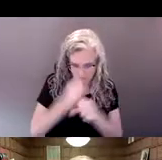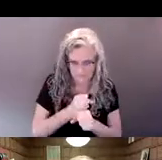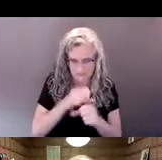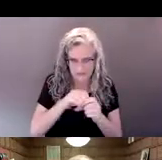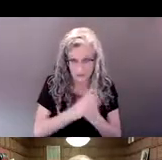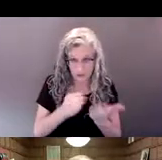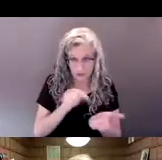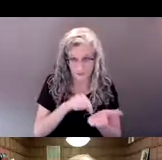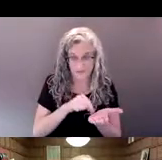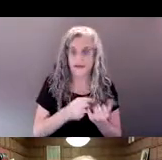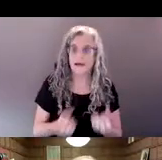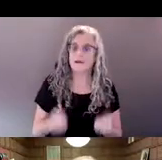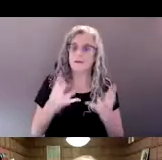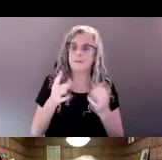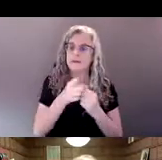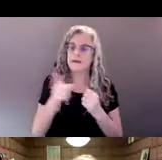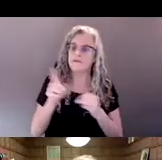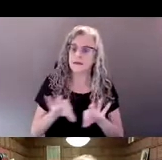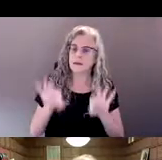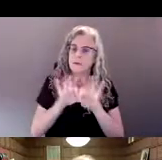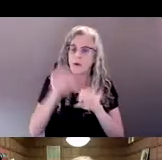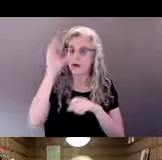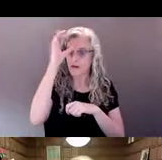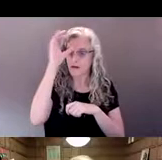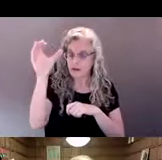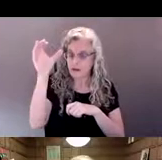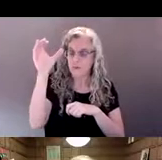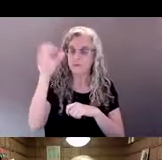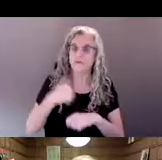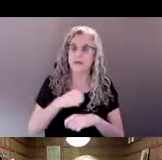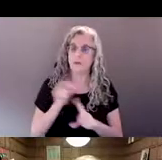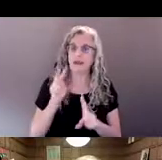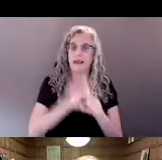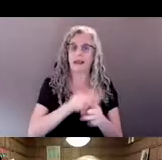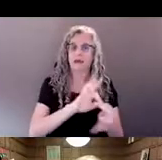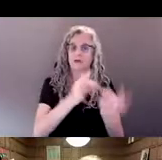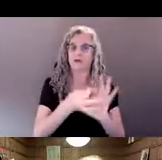many of the critical concepts with which we interpret reality